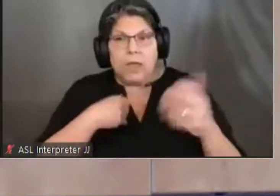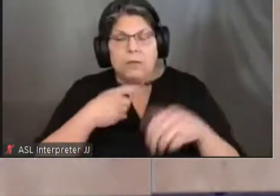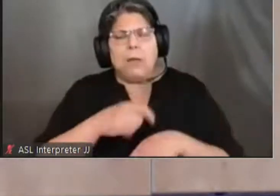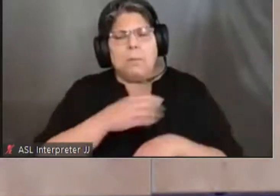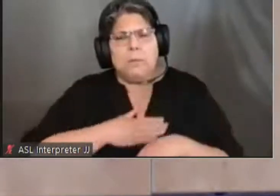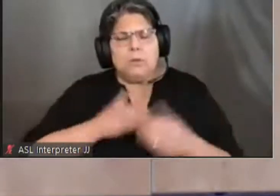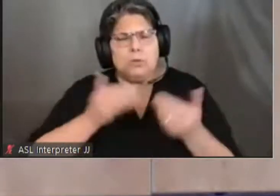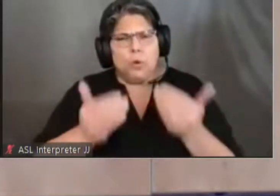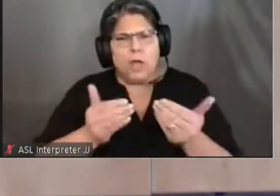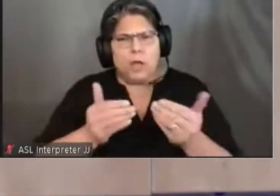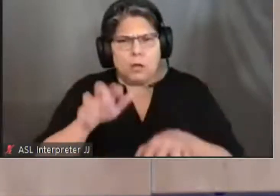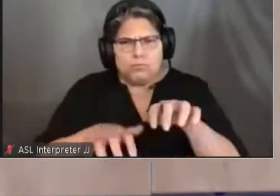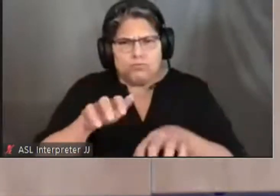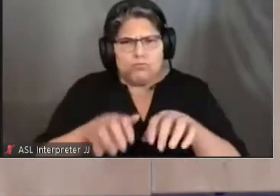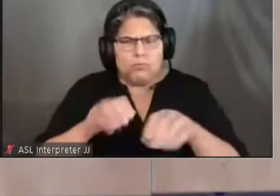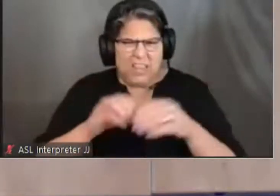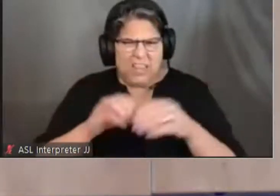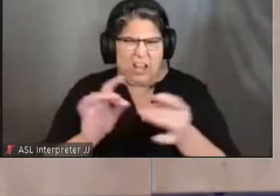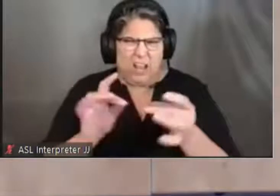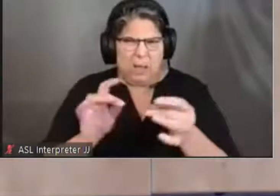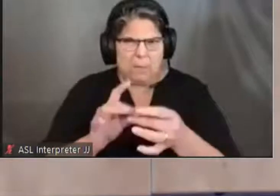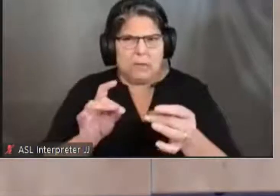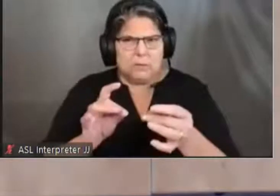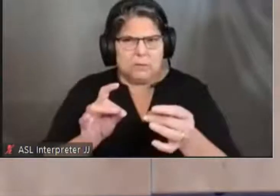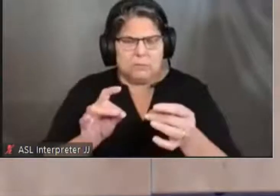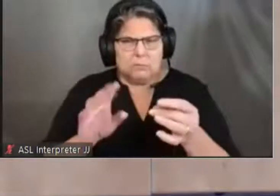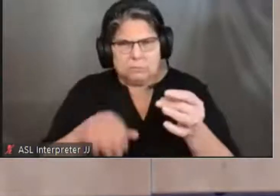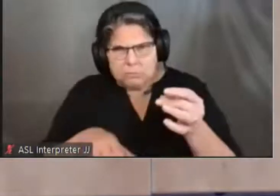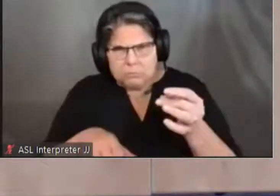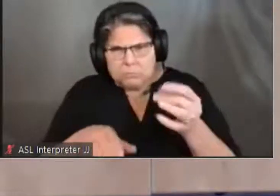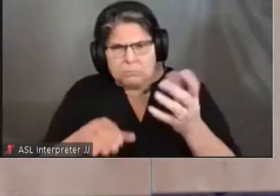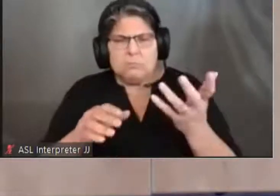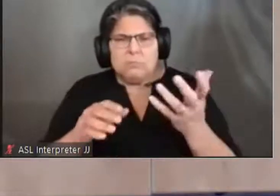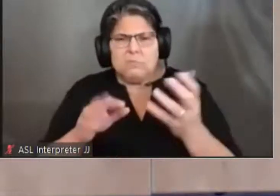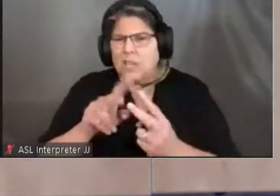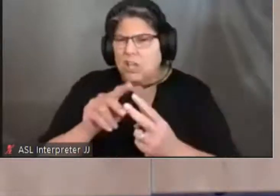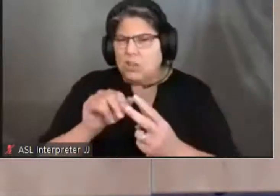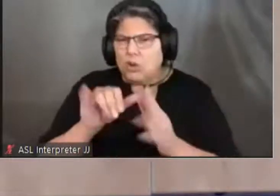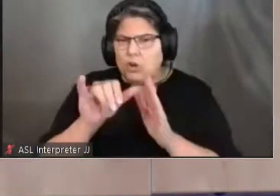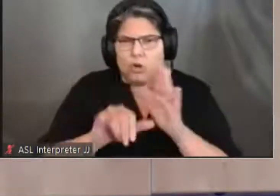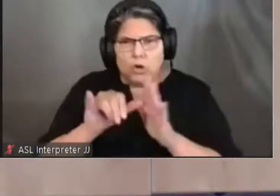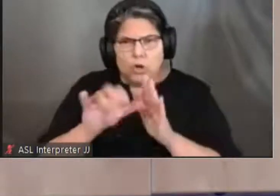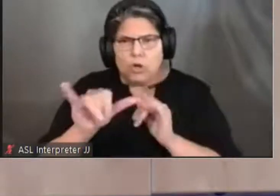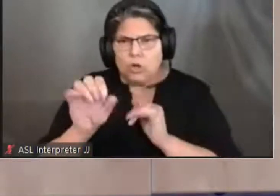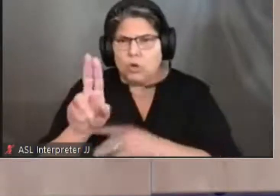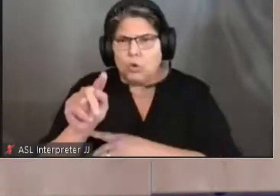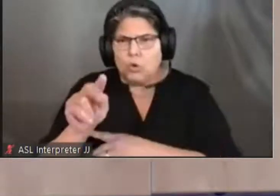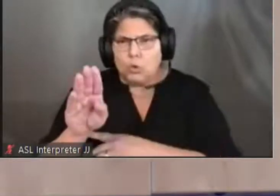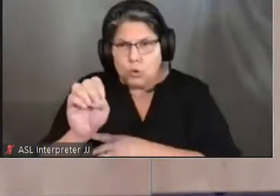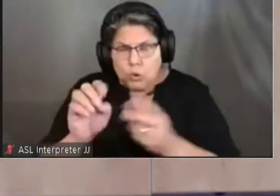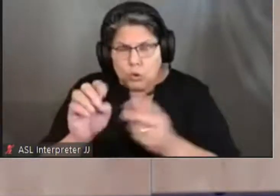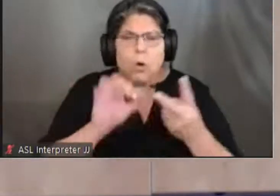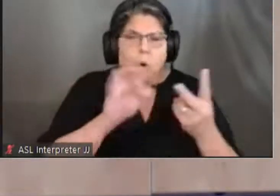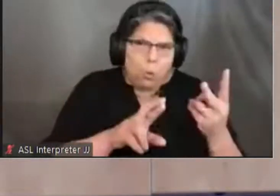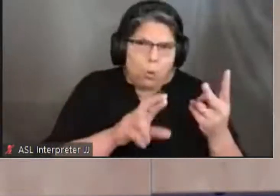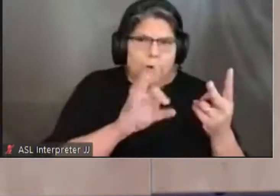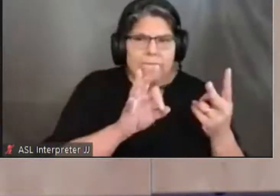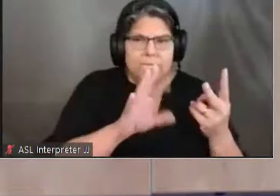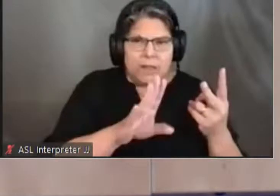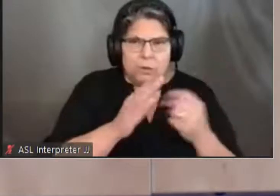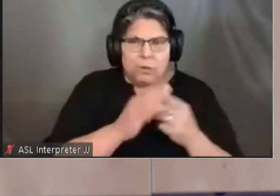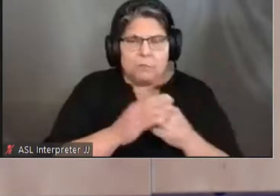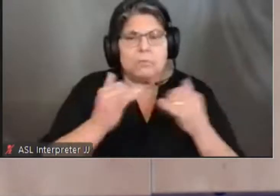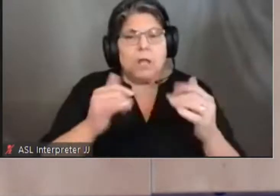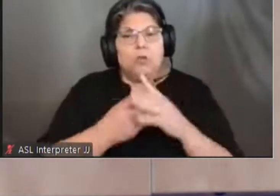that question in a comment below on this video on either YouTube or Facebook. Now, beginning with the health update,